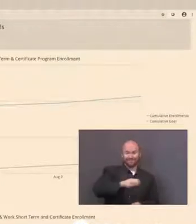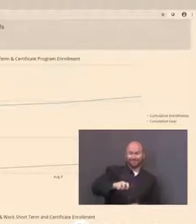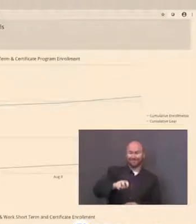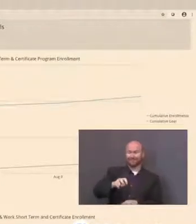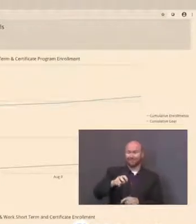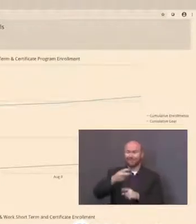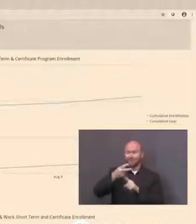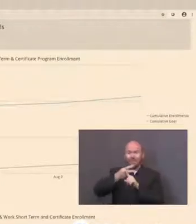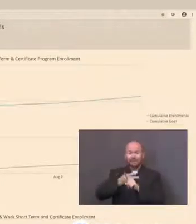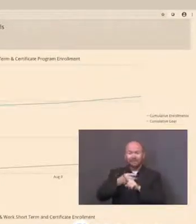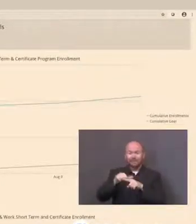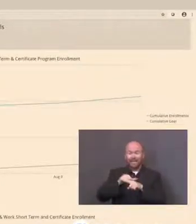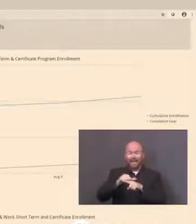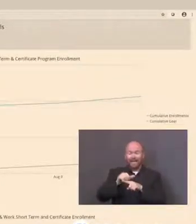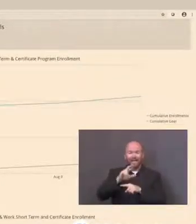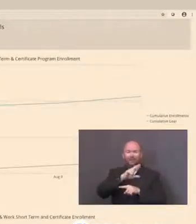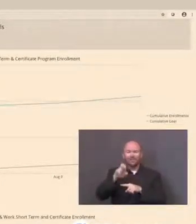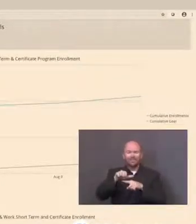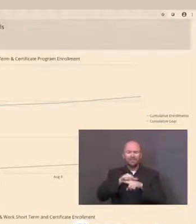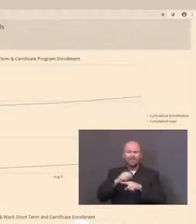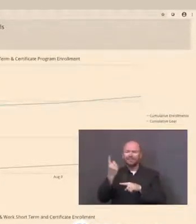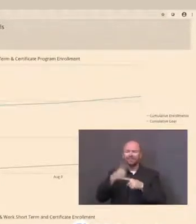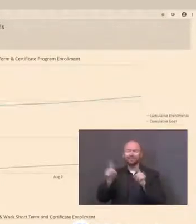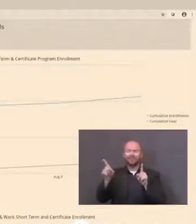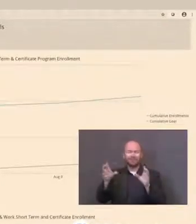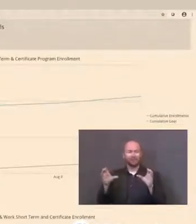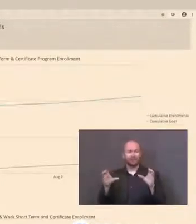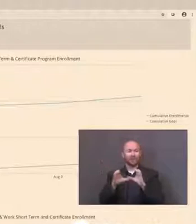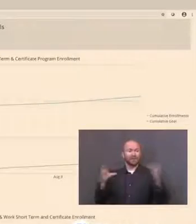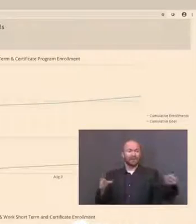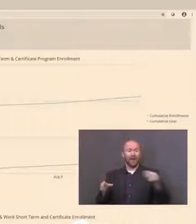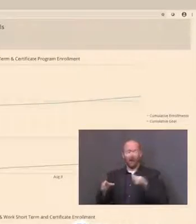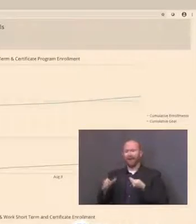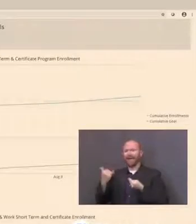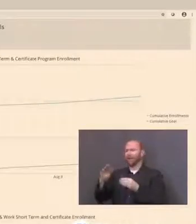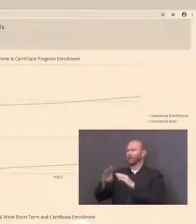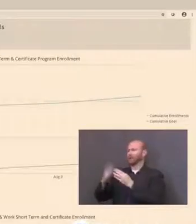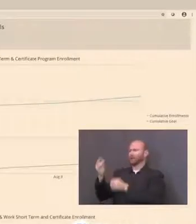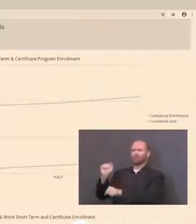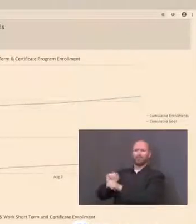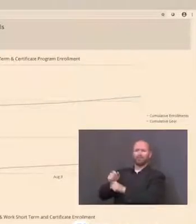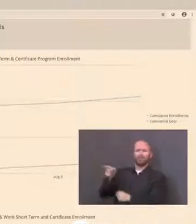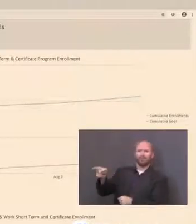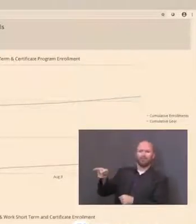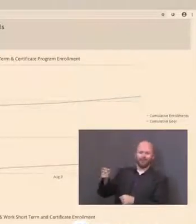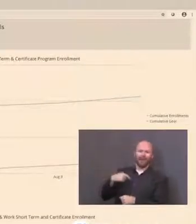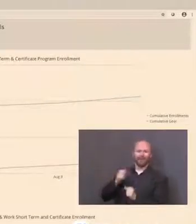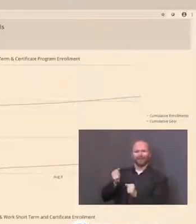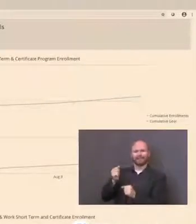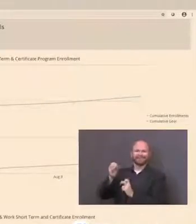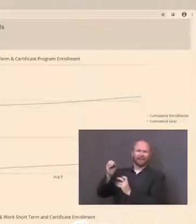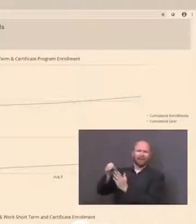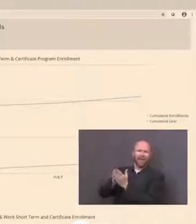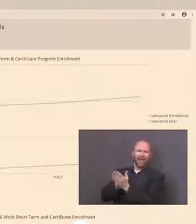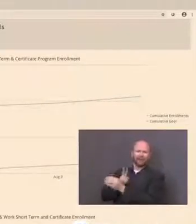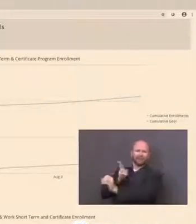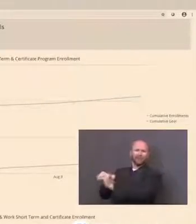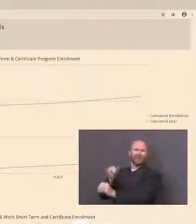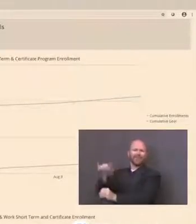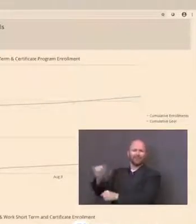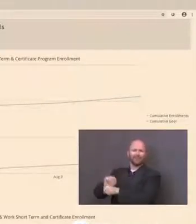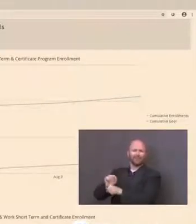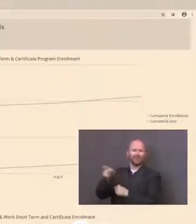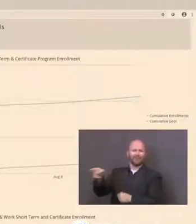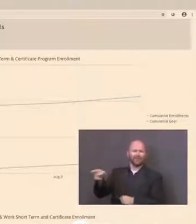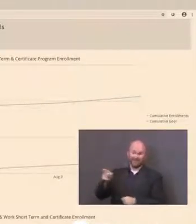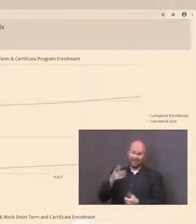weeks or months, you can get a certificate and add to your employment possibilities and find one of these good